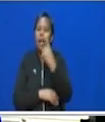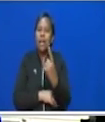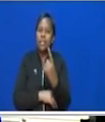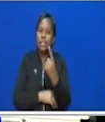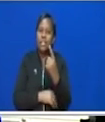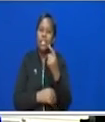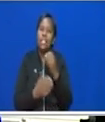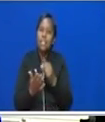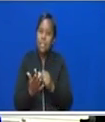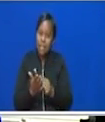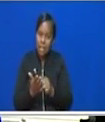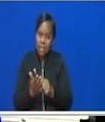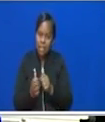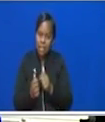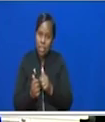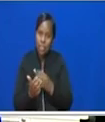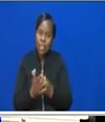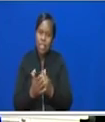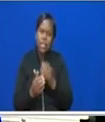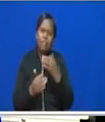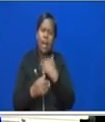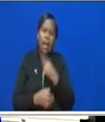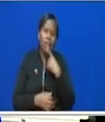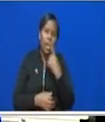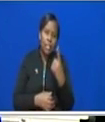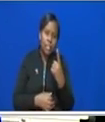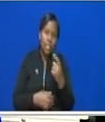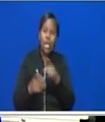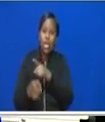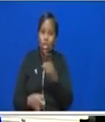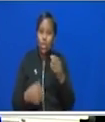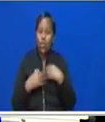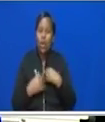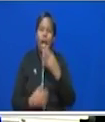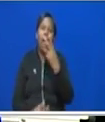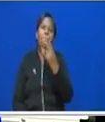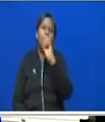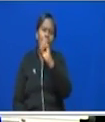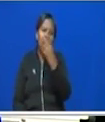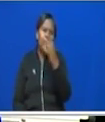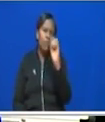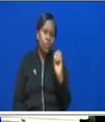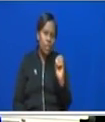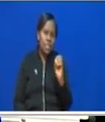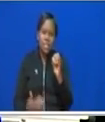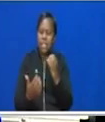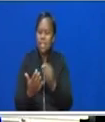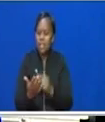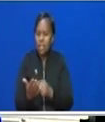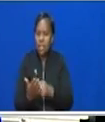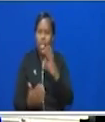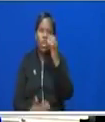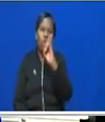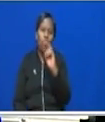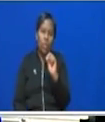100 shillings. So if I have 100 shillings note and you have 5 20 shillings